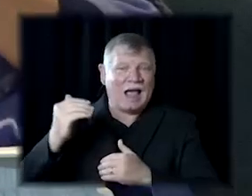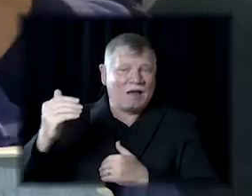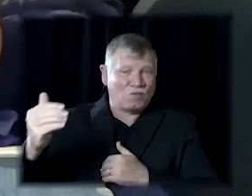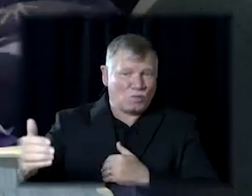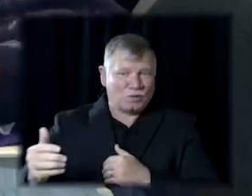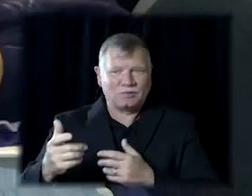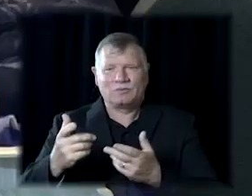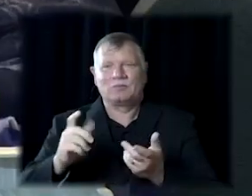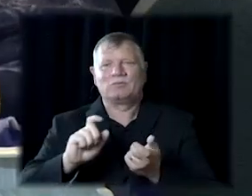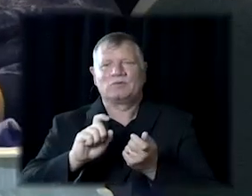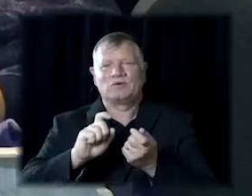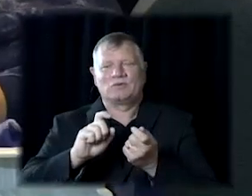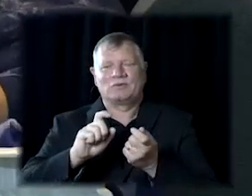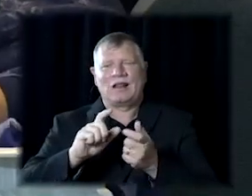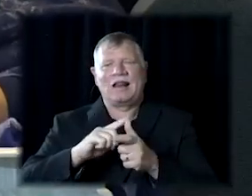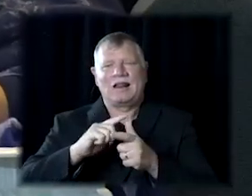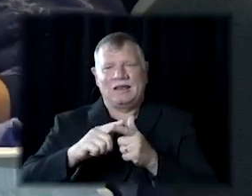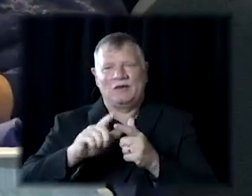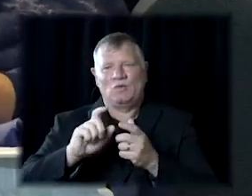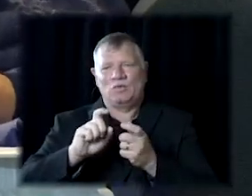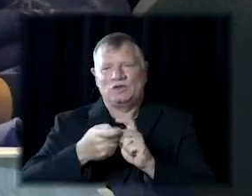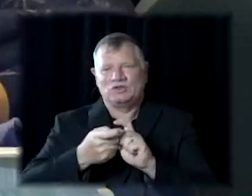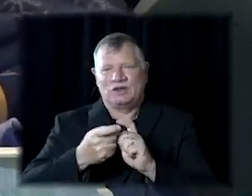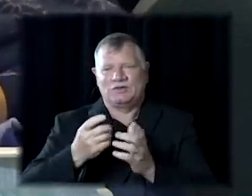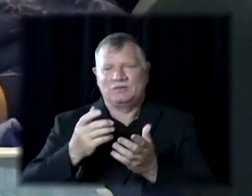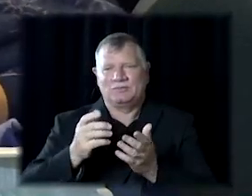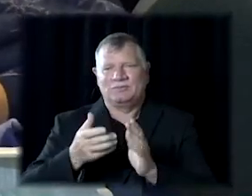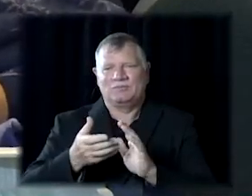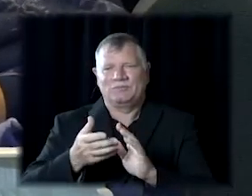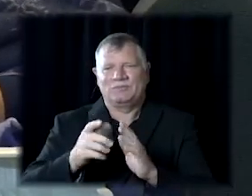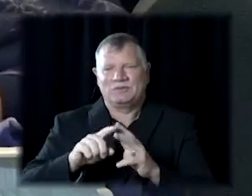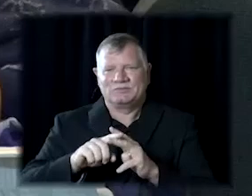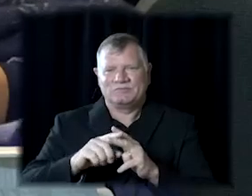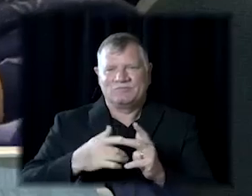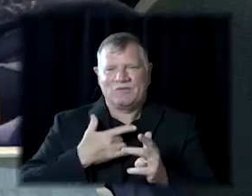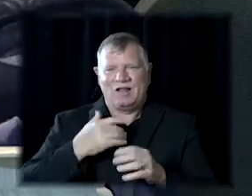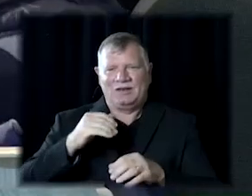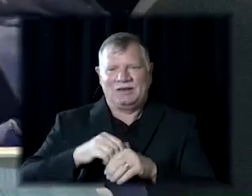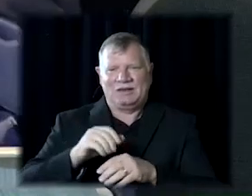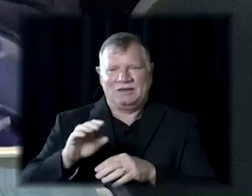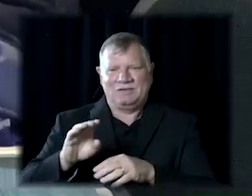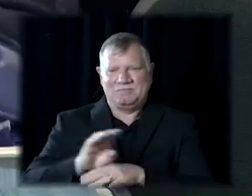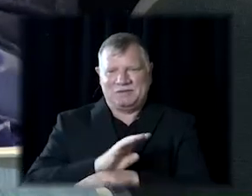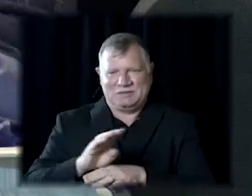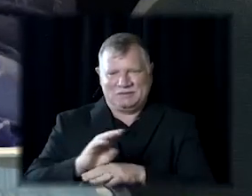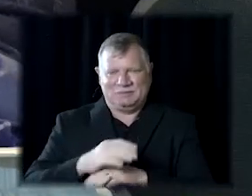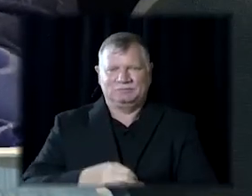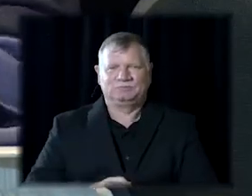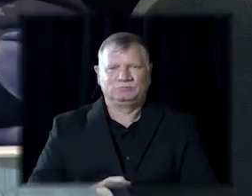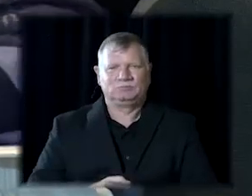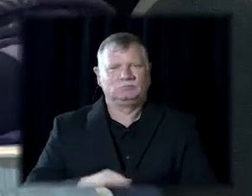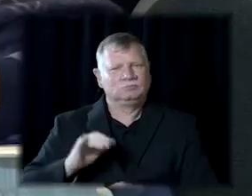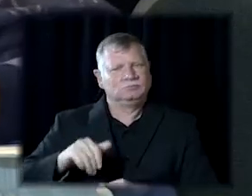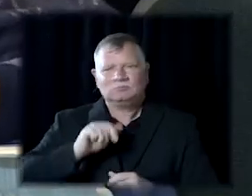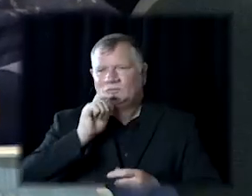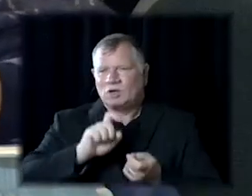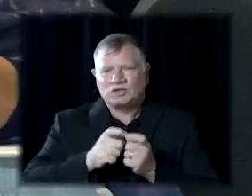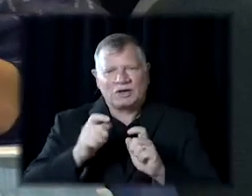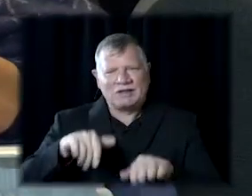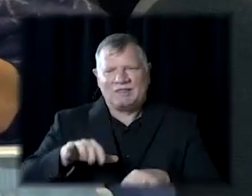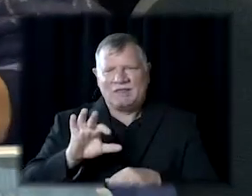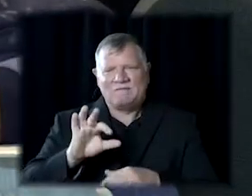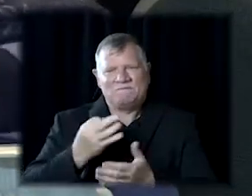afterwards, after those changes are felt by businesses in the workplace. So there haven't been changes in this fiscal